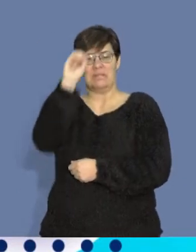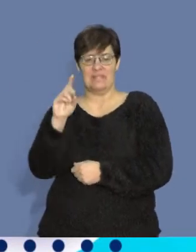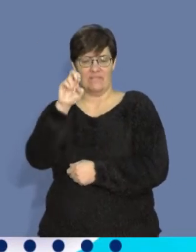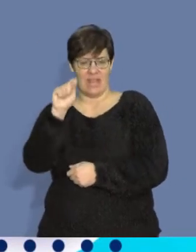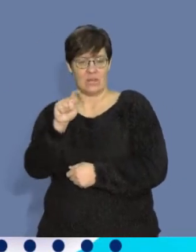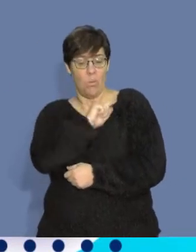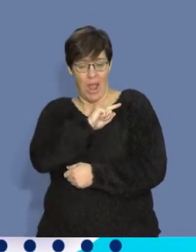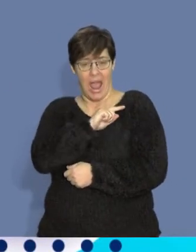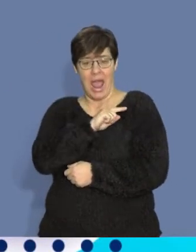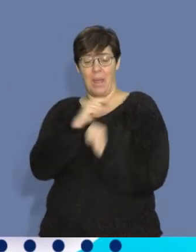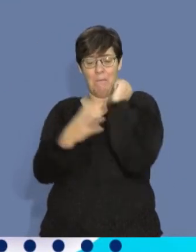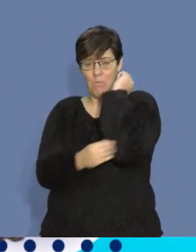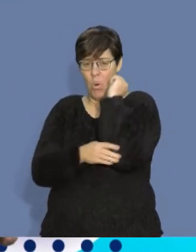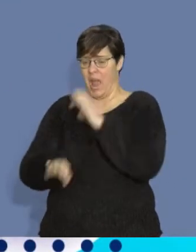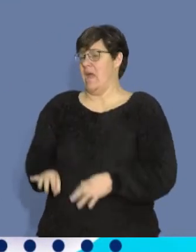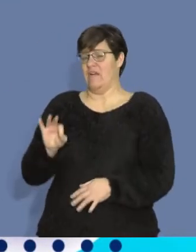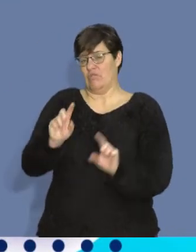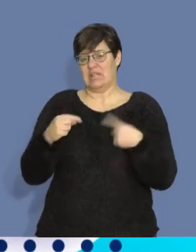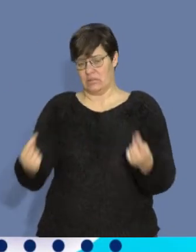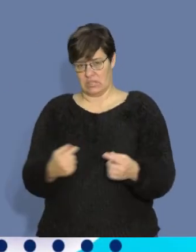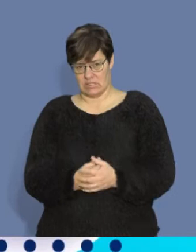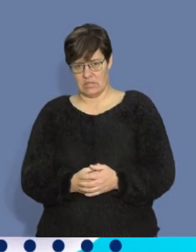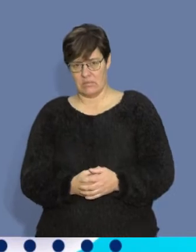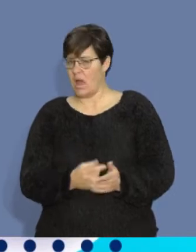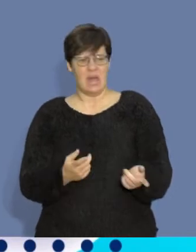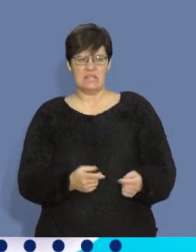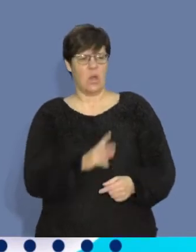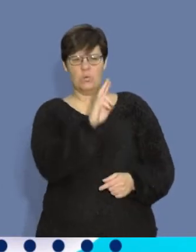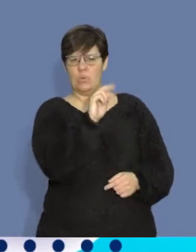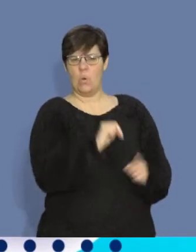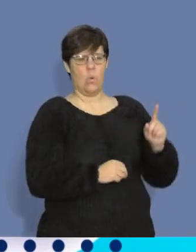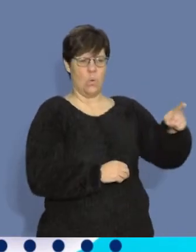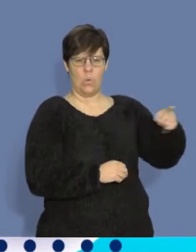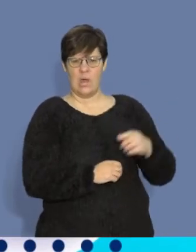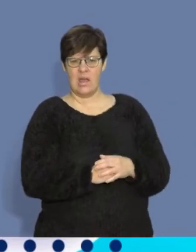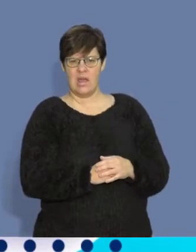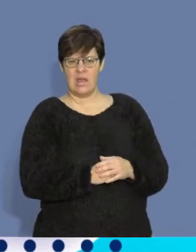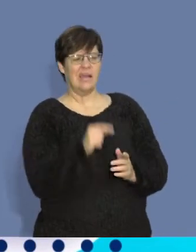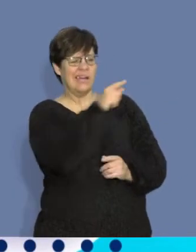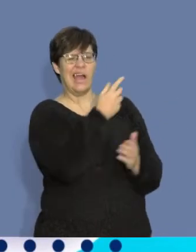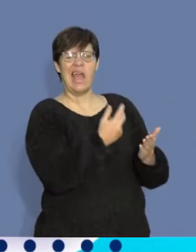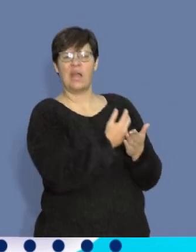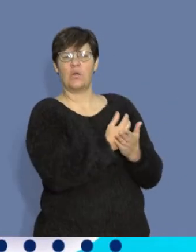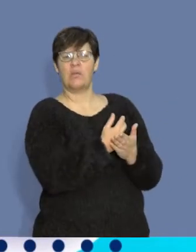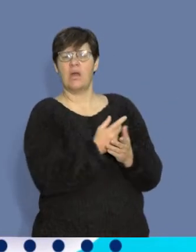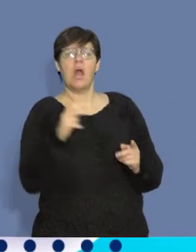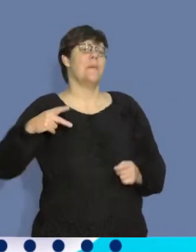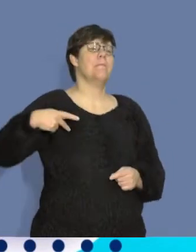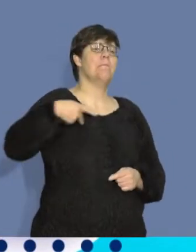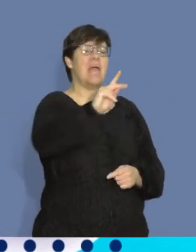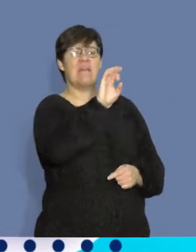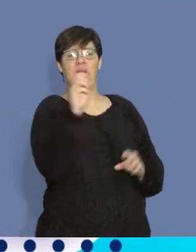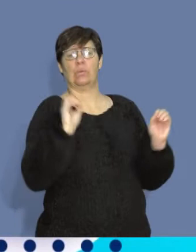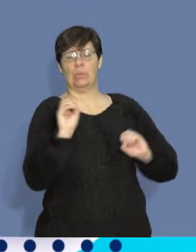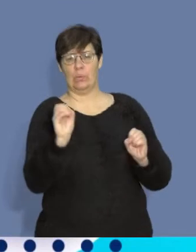economy, right? And then somebody else would answer and say, but no, why is this particular sector of the economy not paying a VAT?